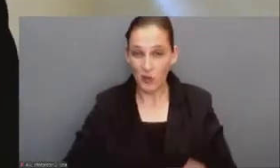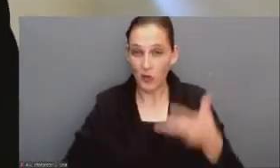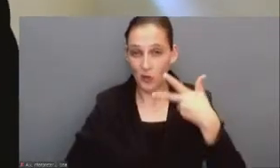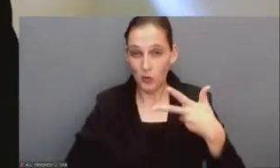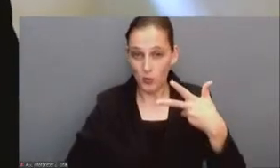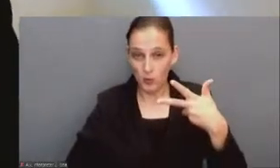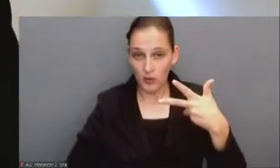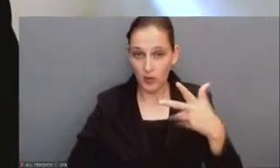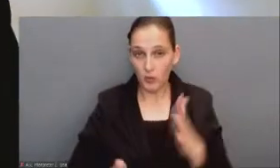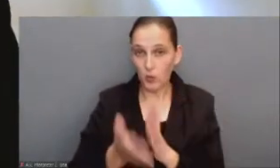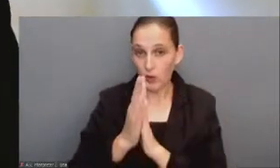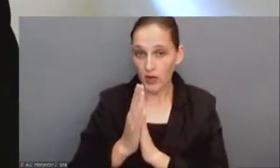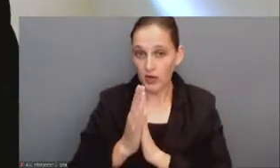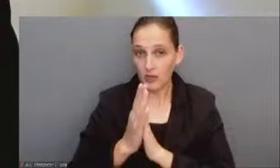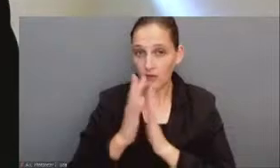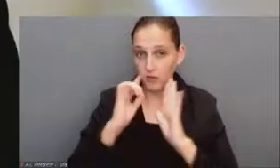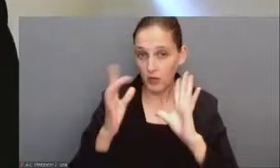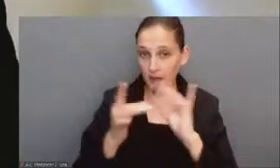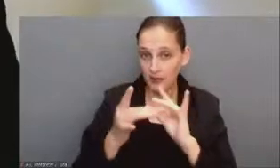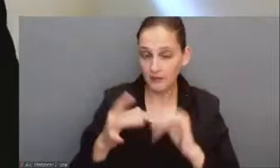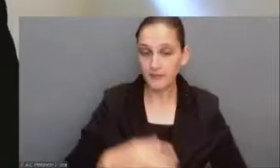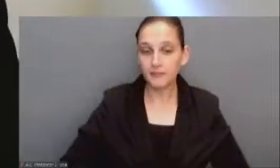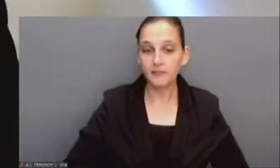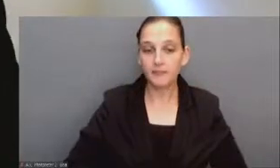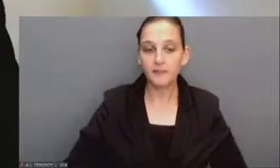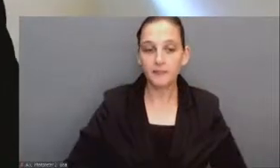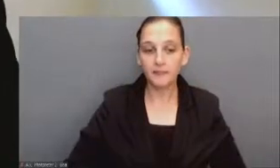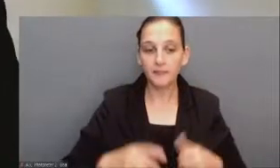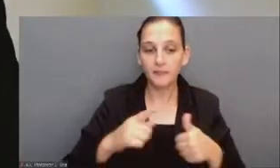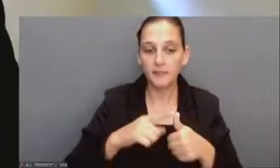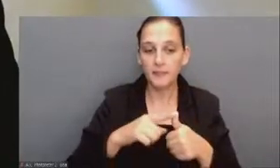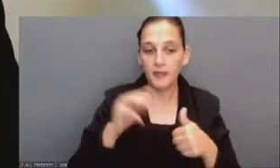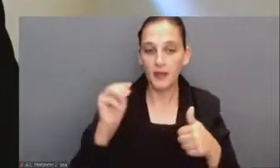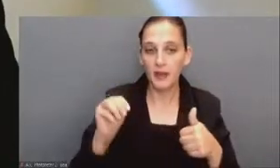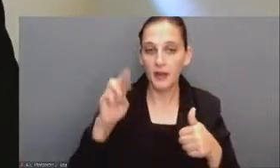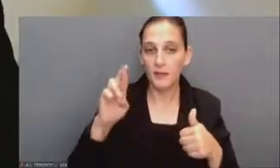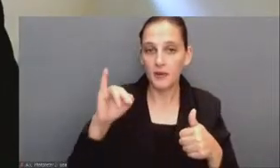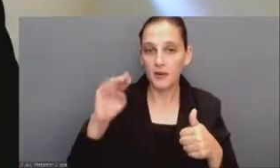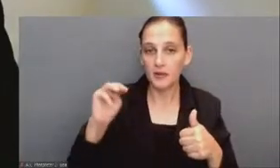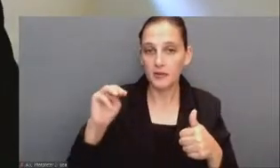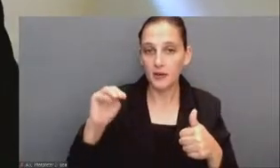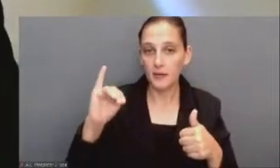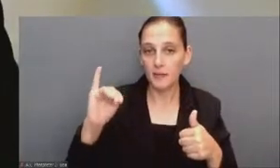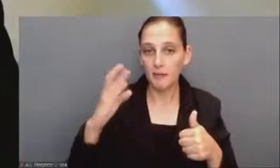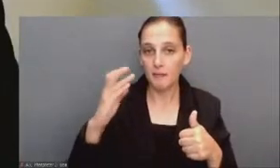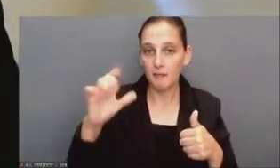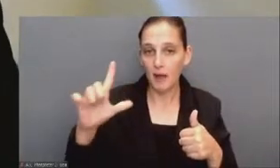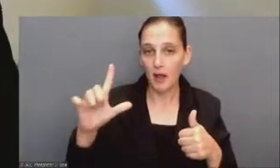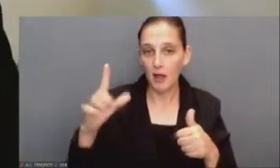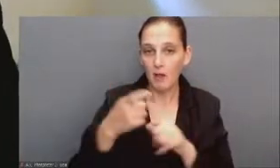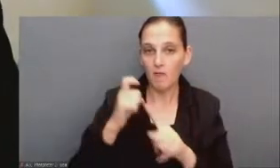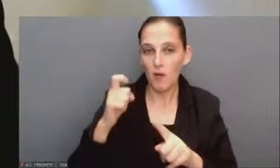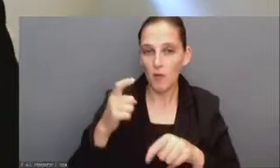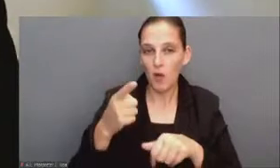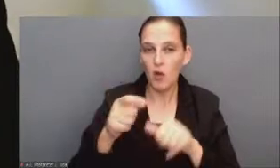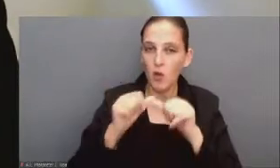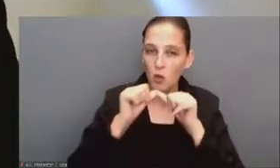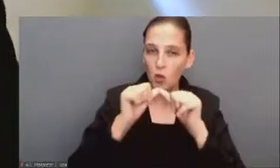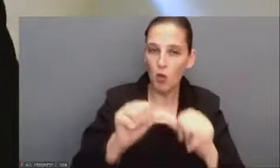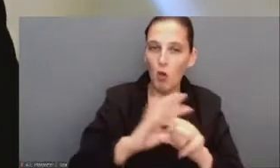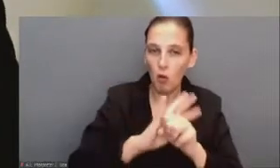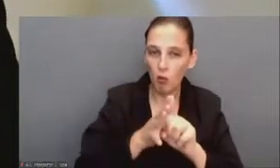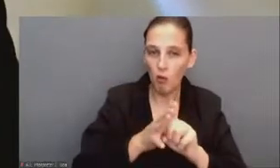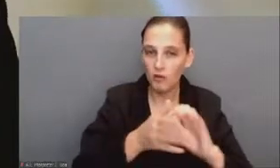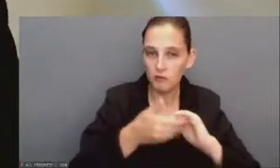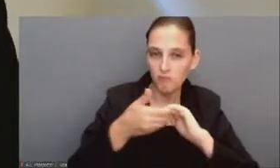comments. First, we will hear from Mr. Michael Sieverts from the Long COVID Alliance.